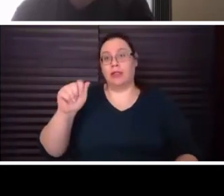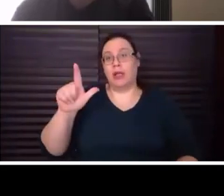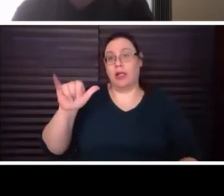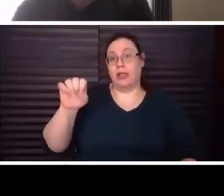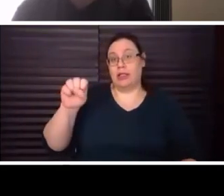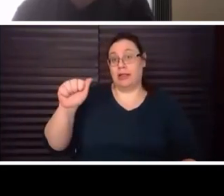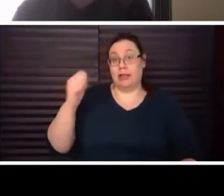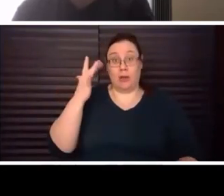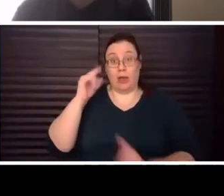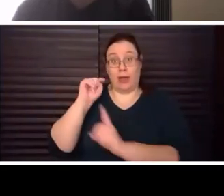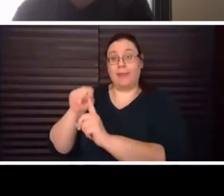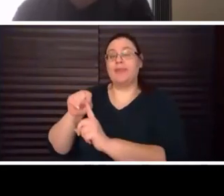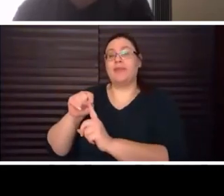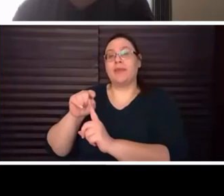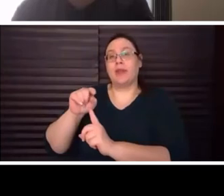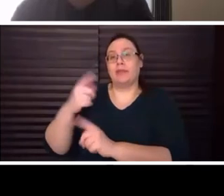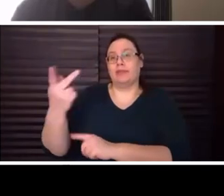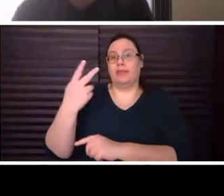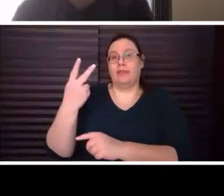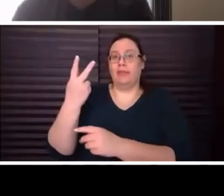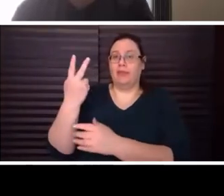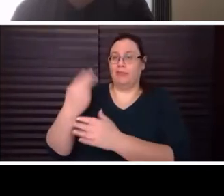because we were both Jersey girls.